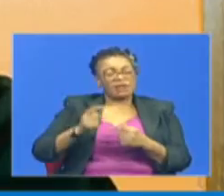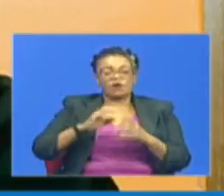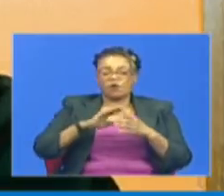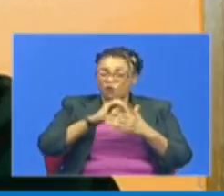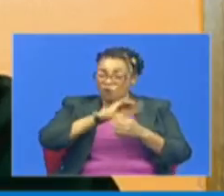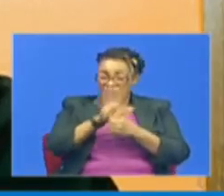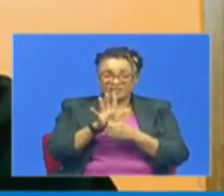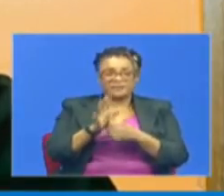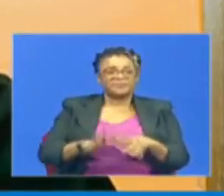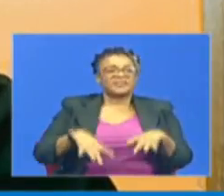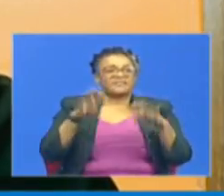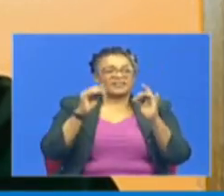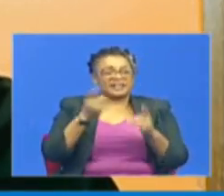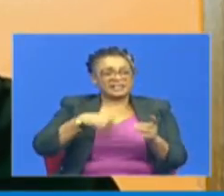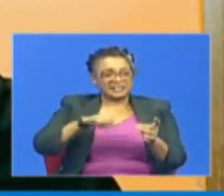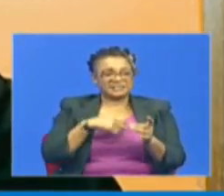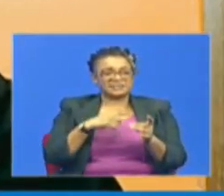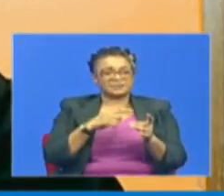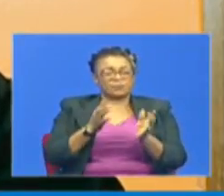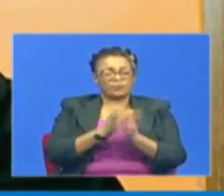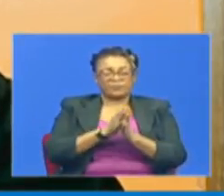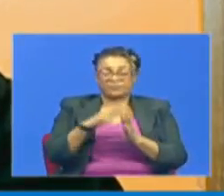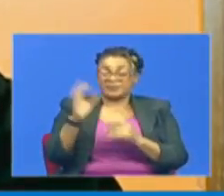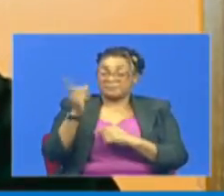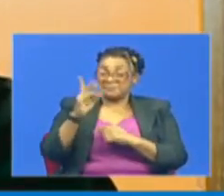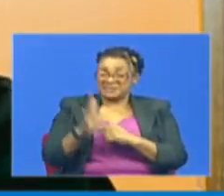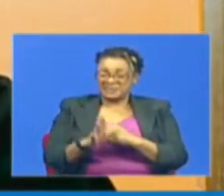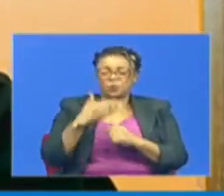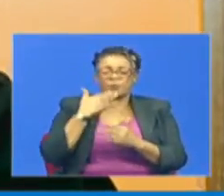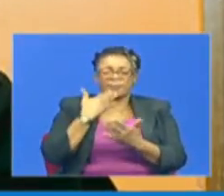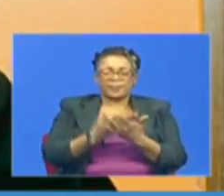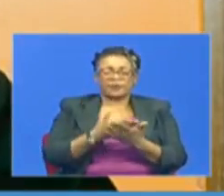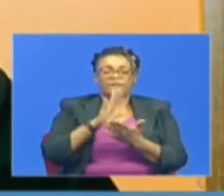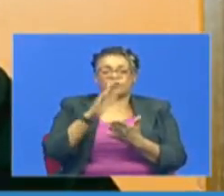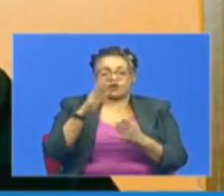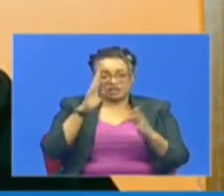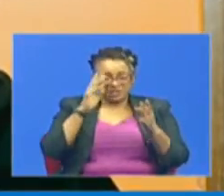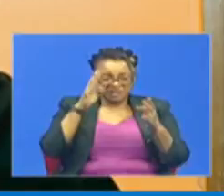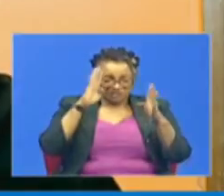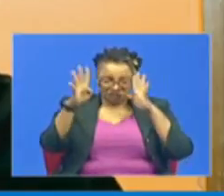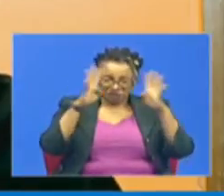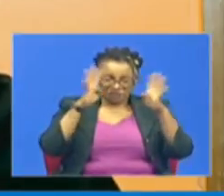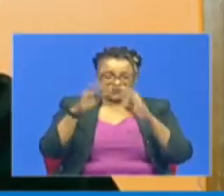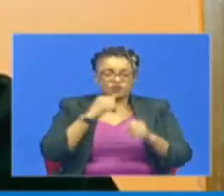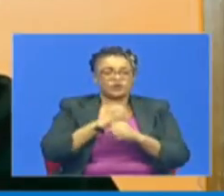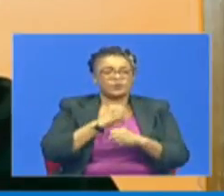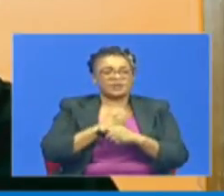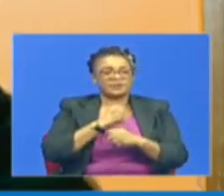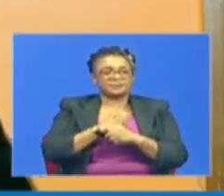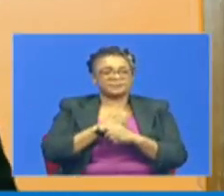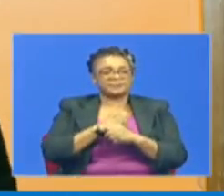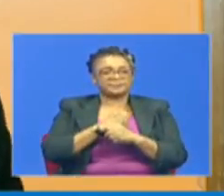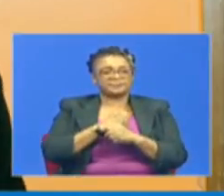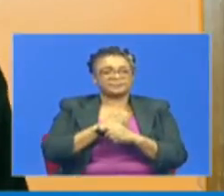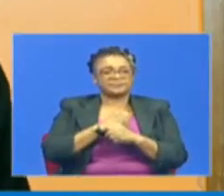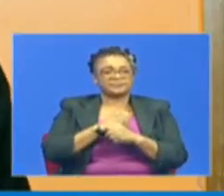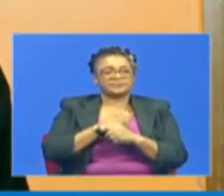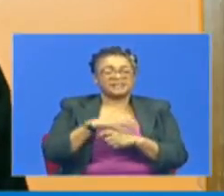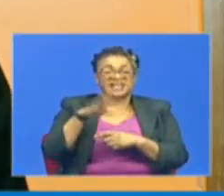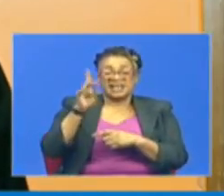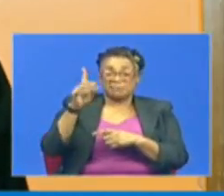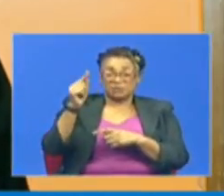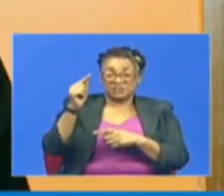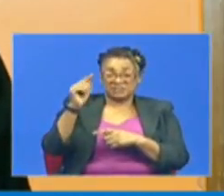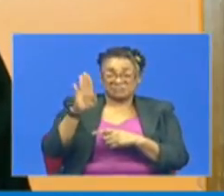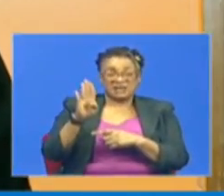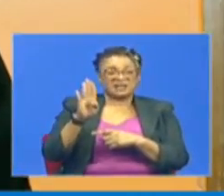right Waziri, and we thank you for all the initiatives that you're taking. Talking about the bank, Diamond Trust Bank, as you have